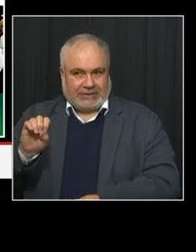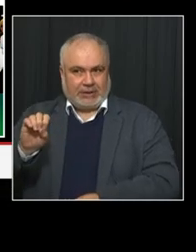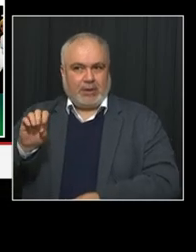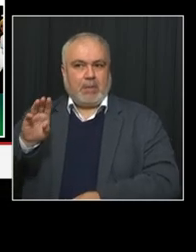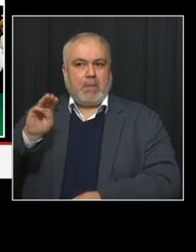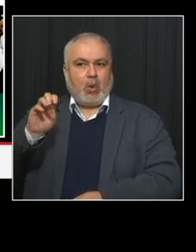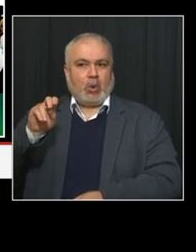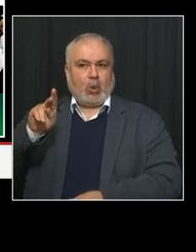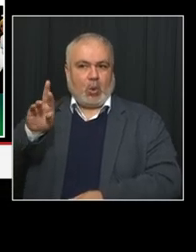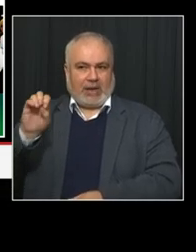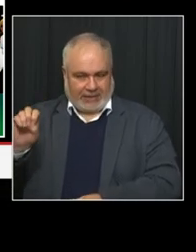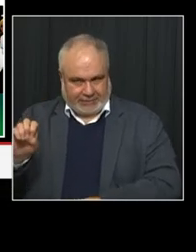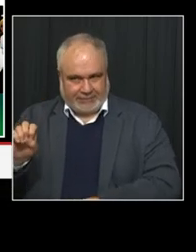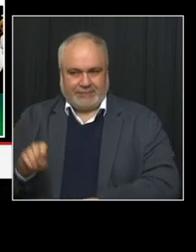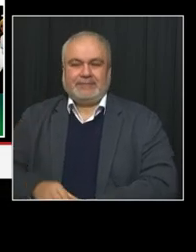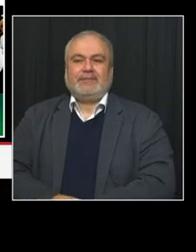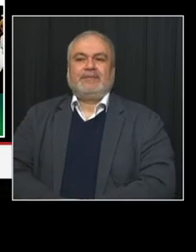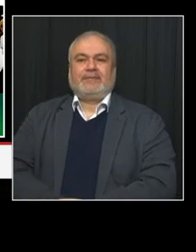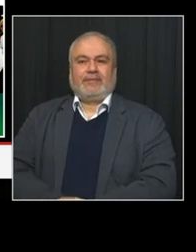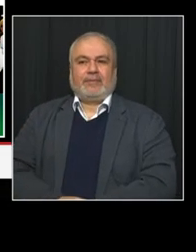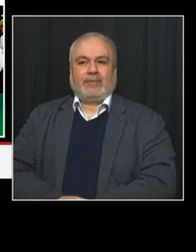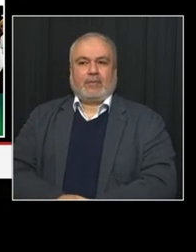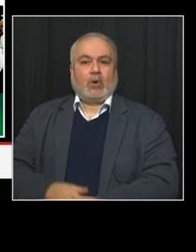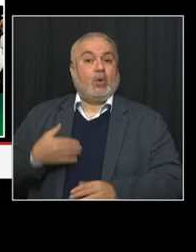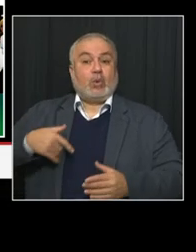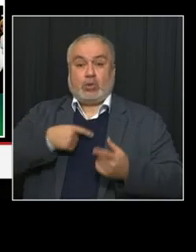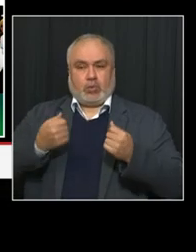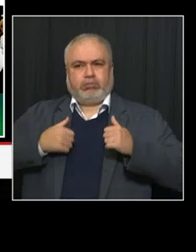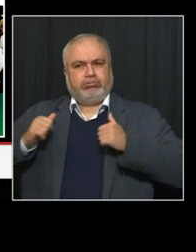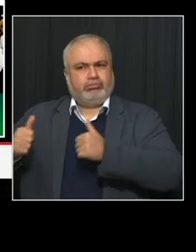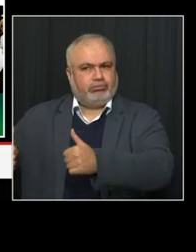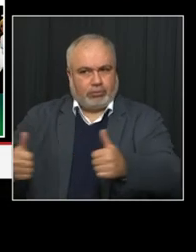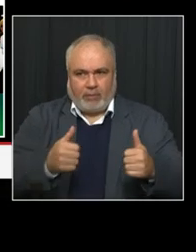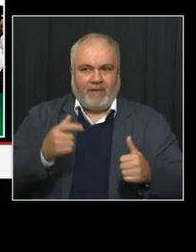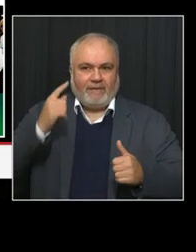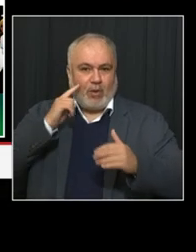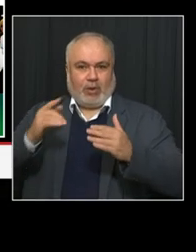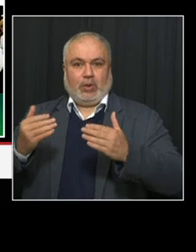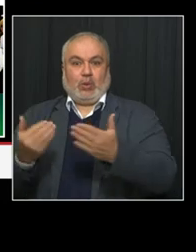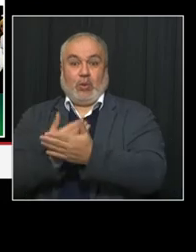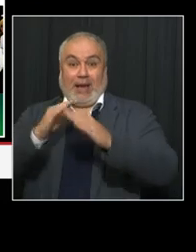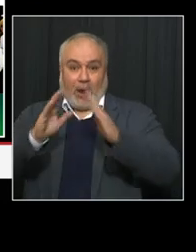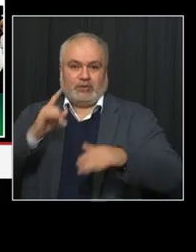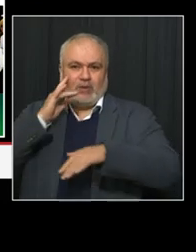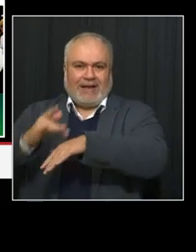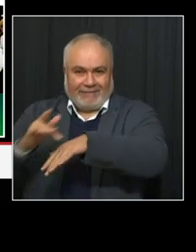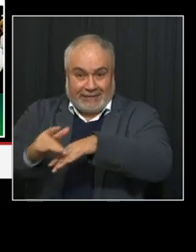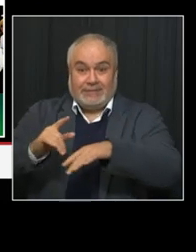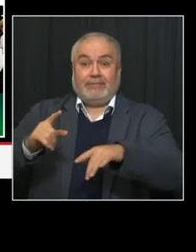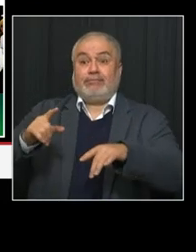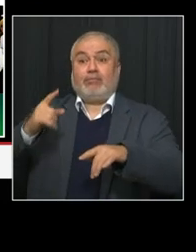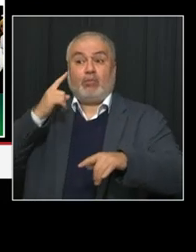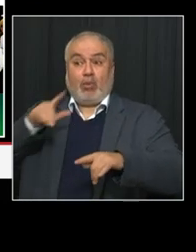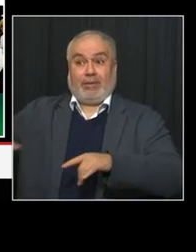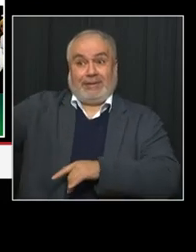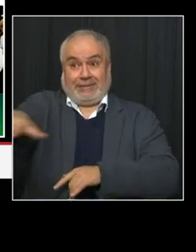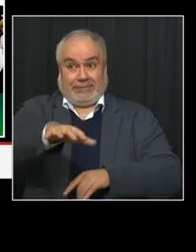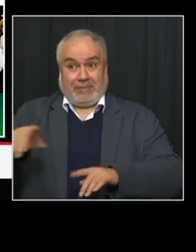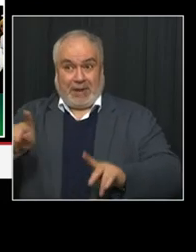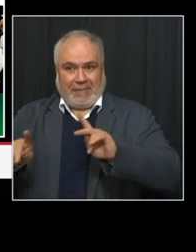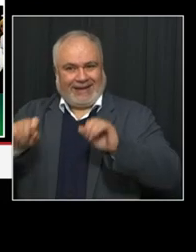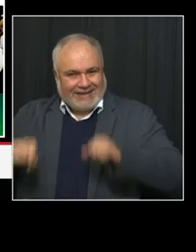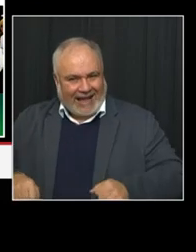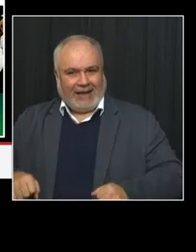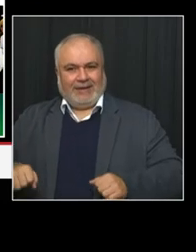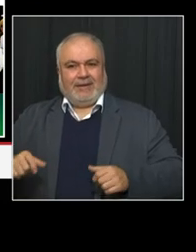made, but you can see that we are making investments across the board so that you can live independently, live healthily, and